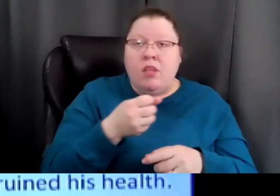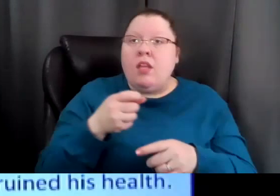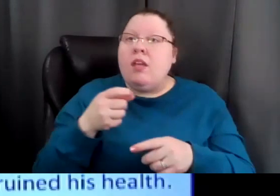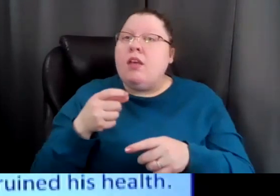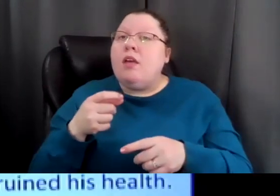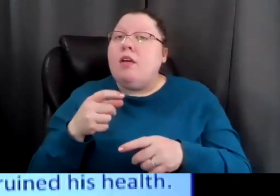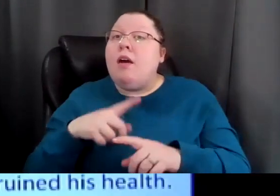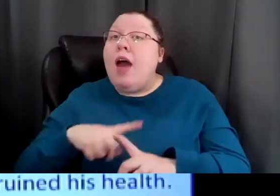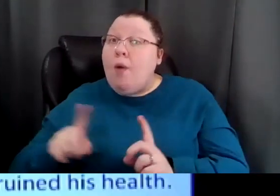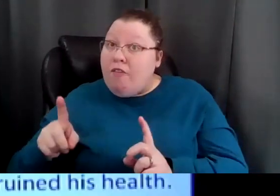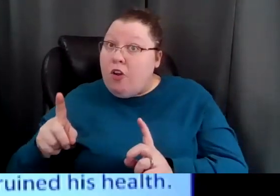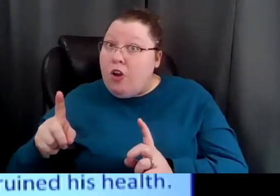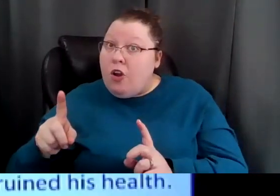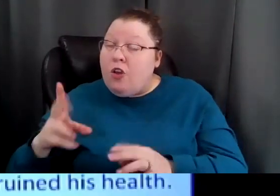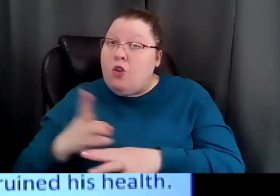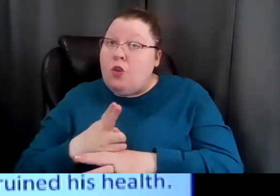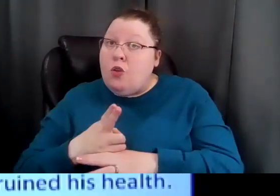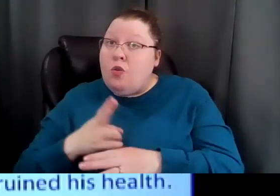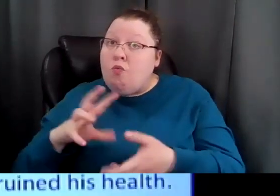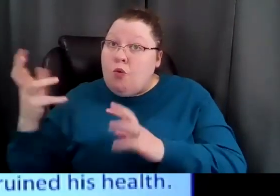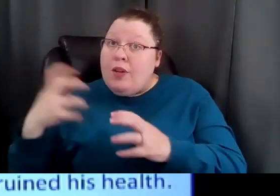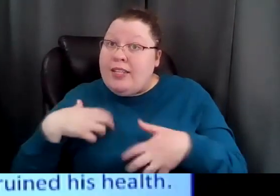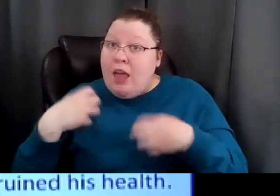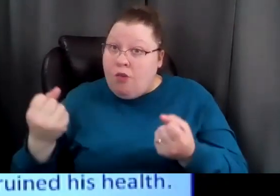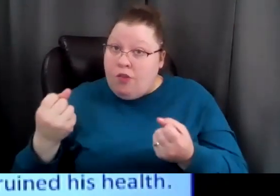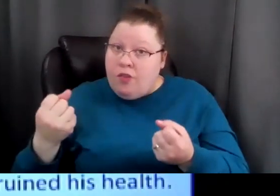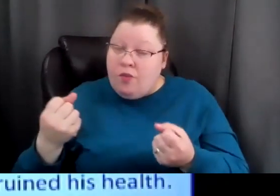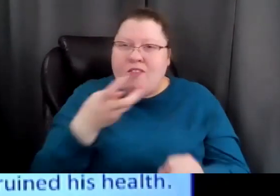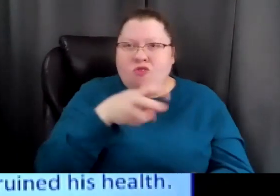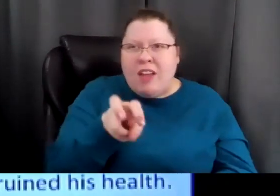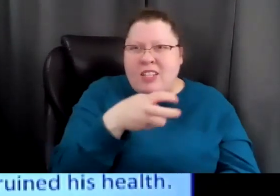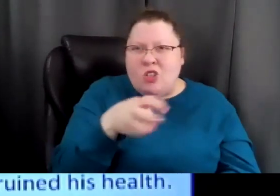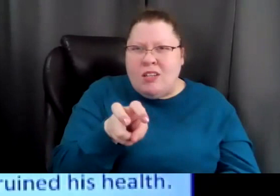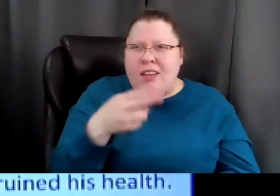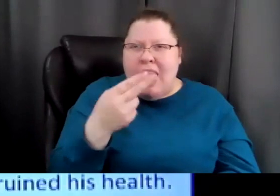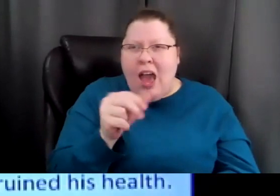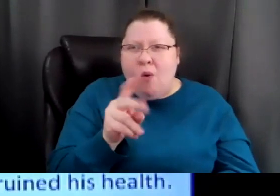health. We must have a separation there. Even though we have a transitional word, that doesn't